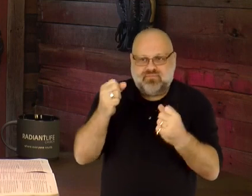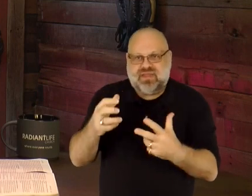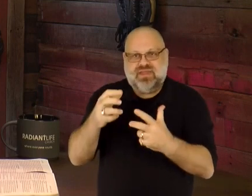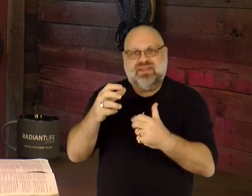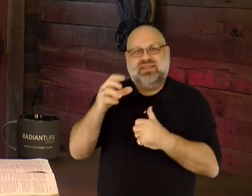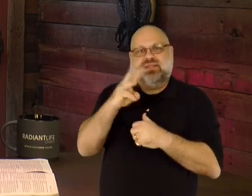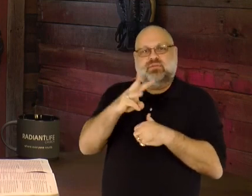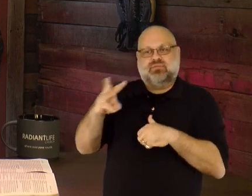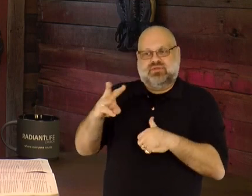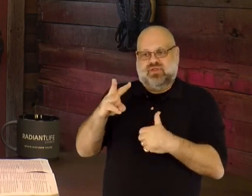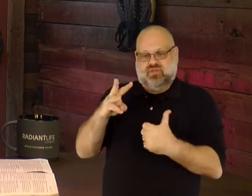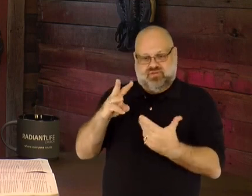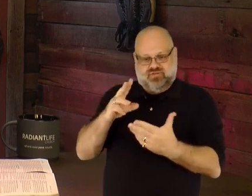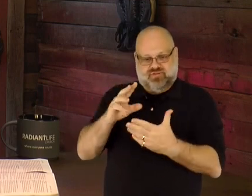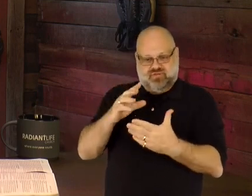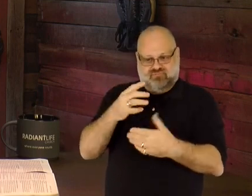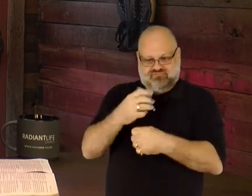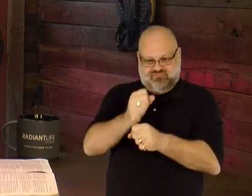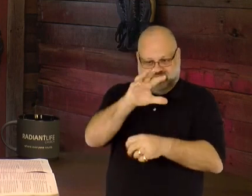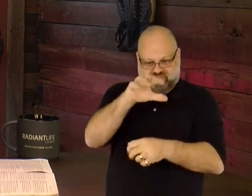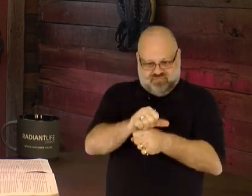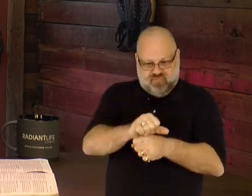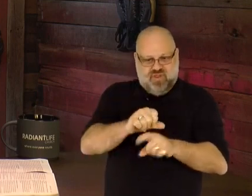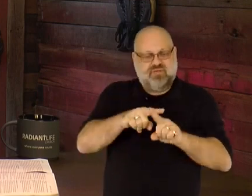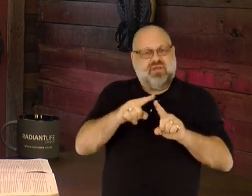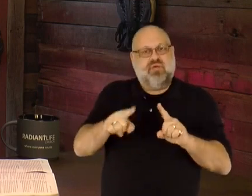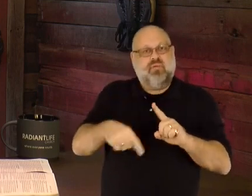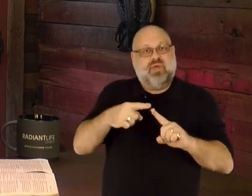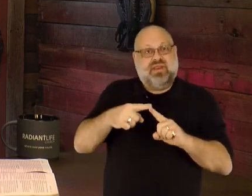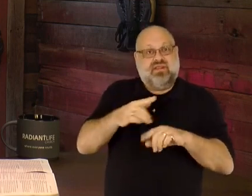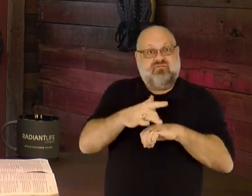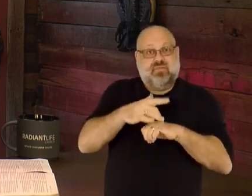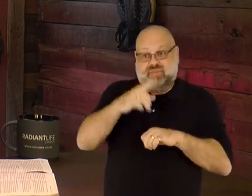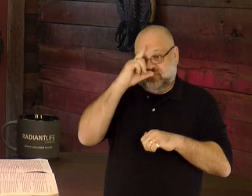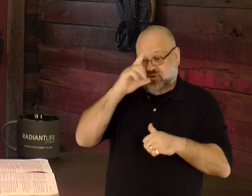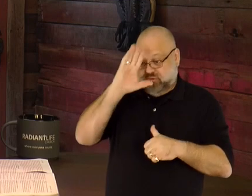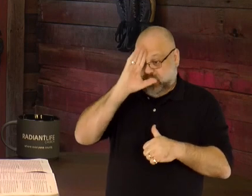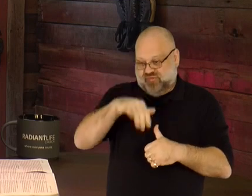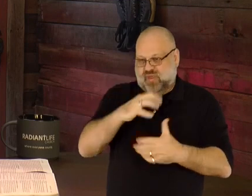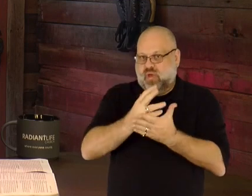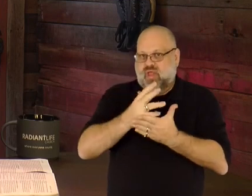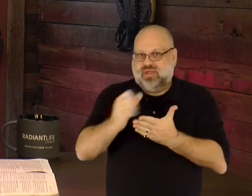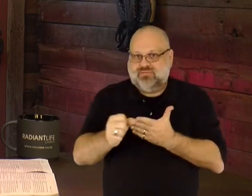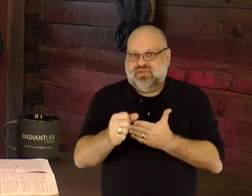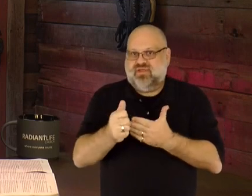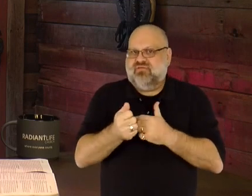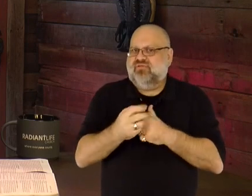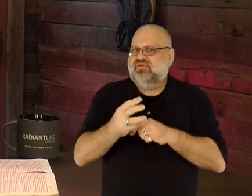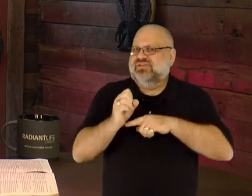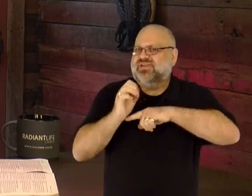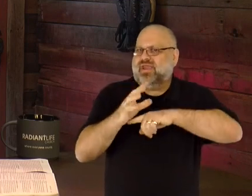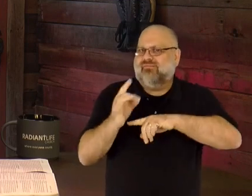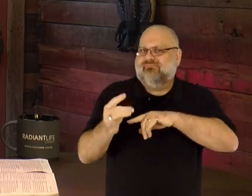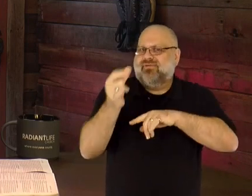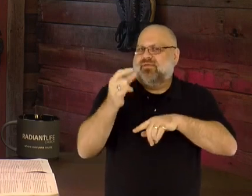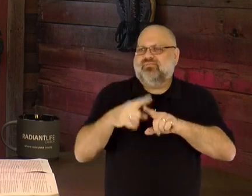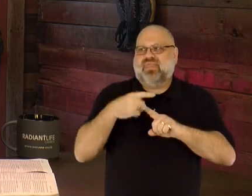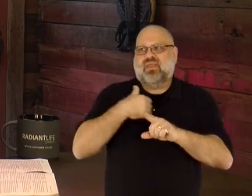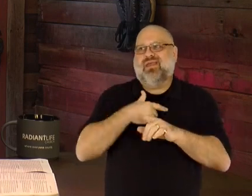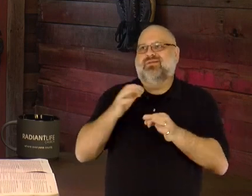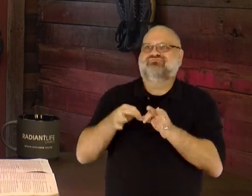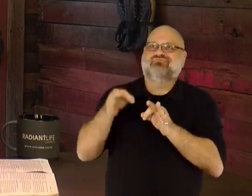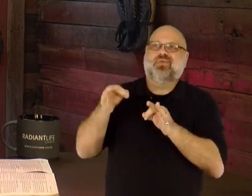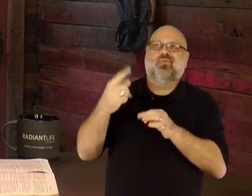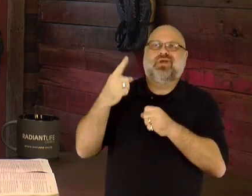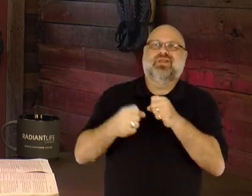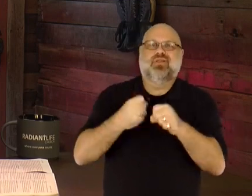we know that they will be sold out within seconds, and we'll have to wait another year if we miss out. Likewise,